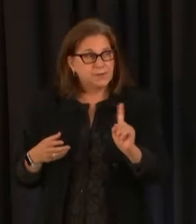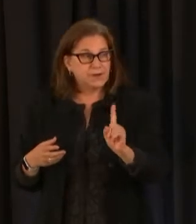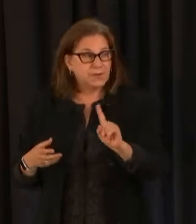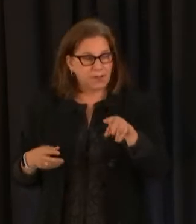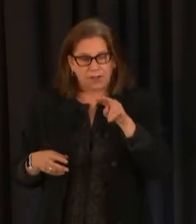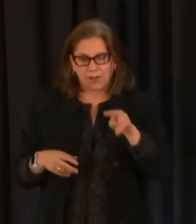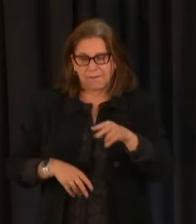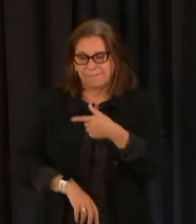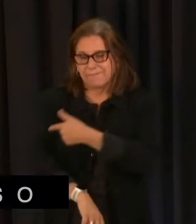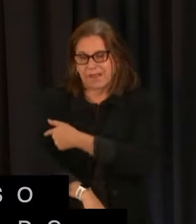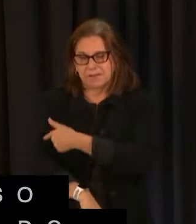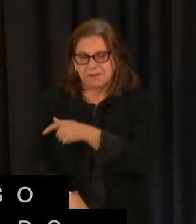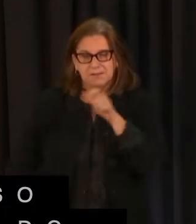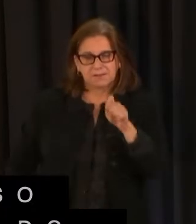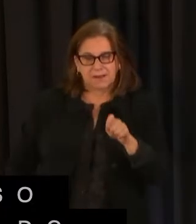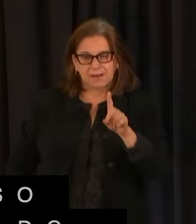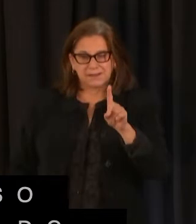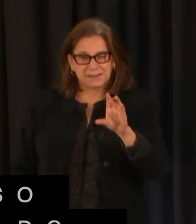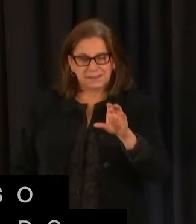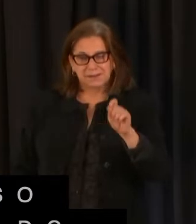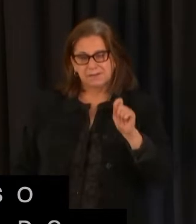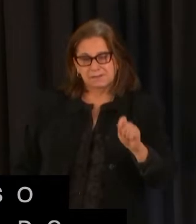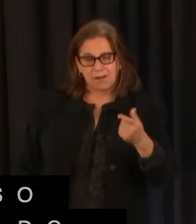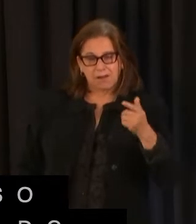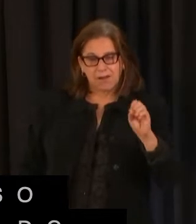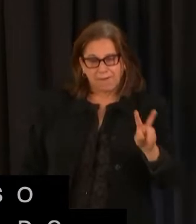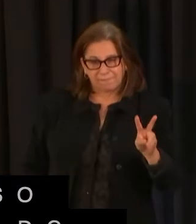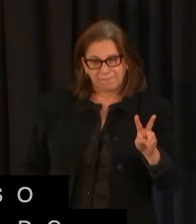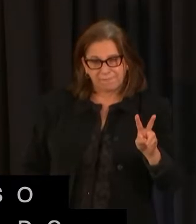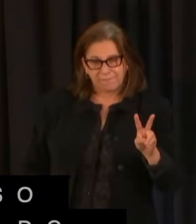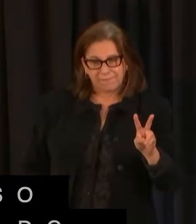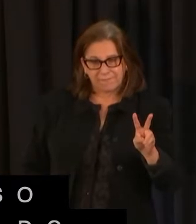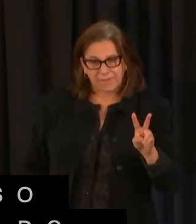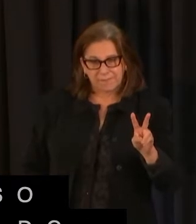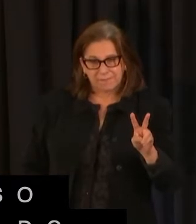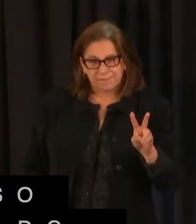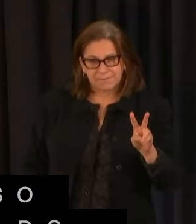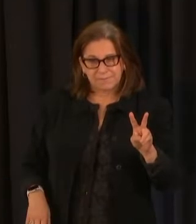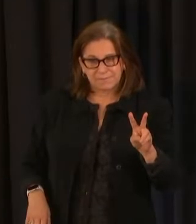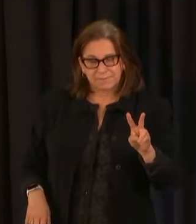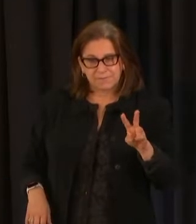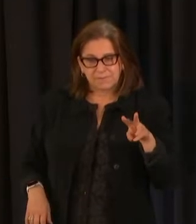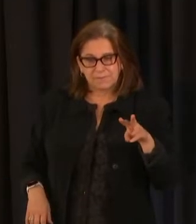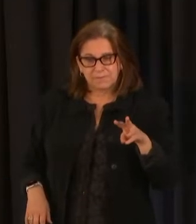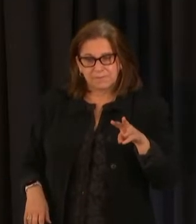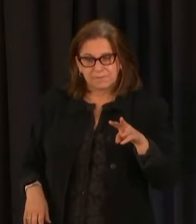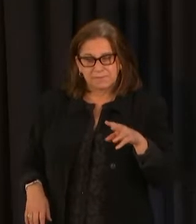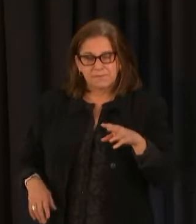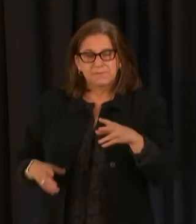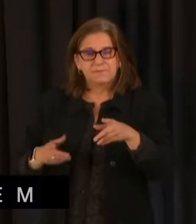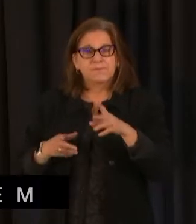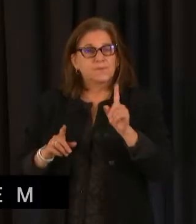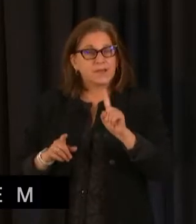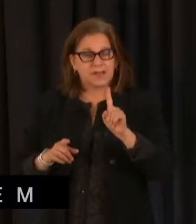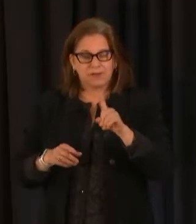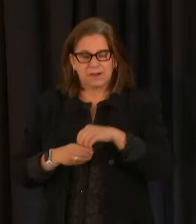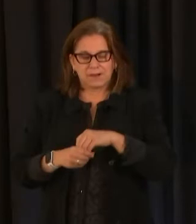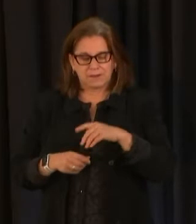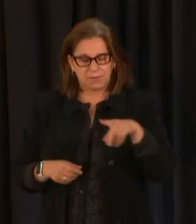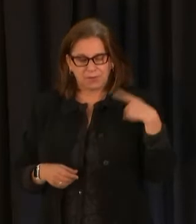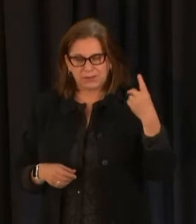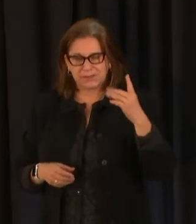vaccinate.dc.gov. I'll read through them quickly. Walter Washington Convention Center is one such site. Lamont Recreation